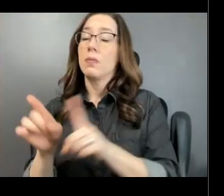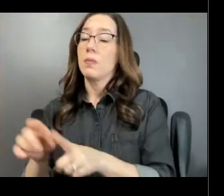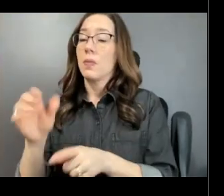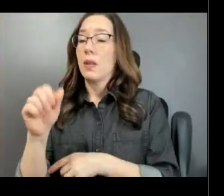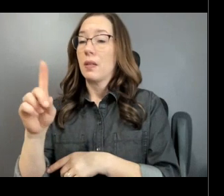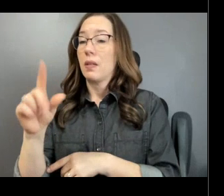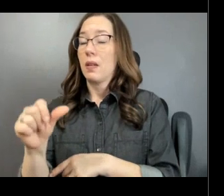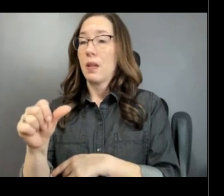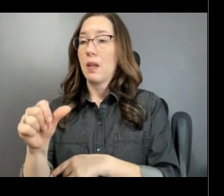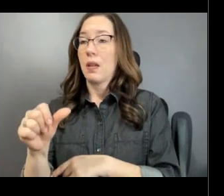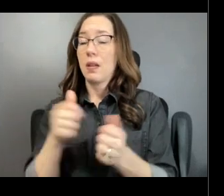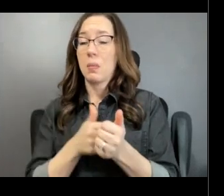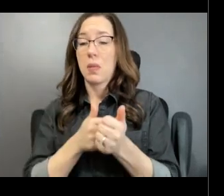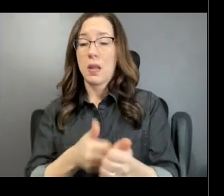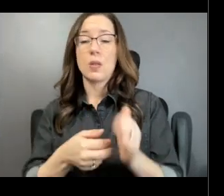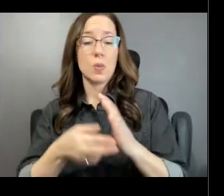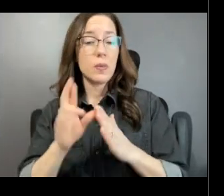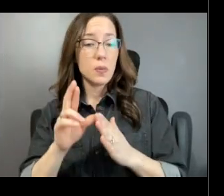compliance reviews.